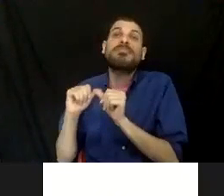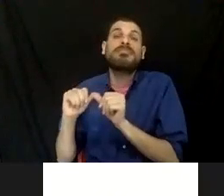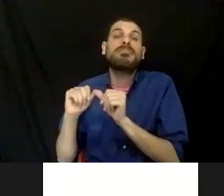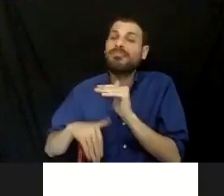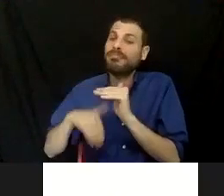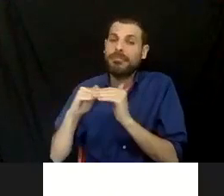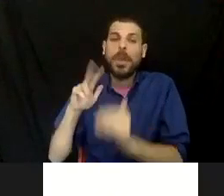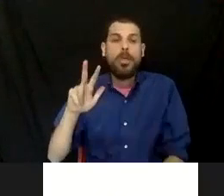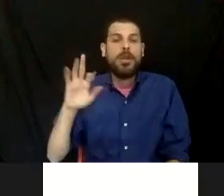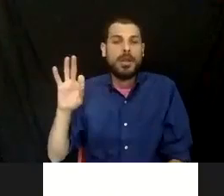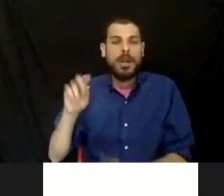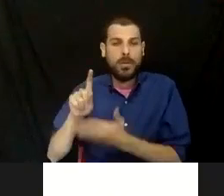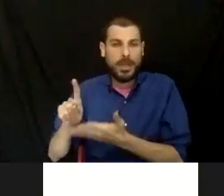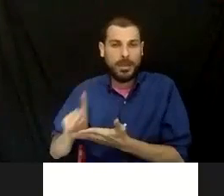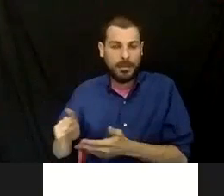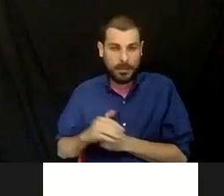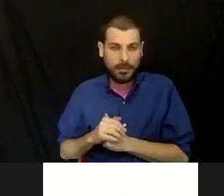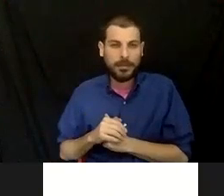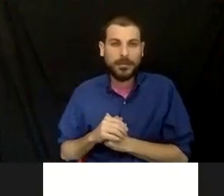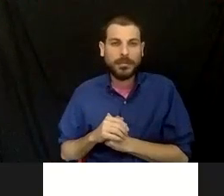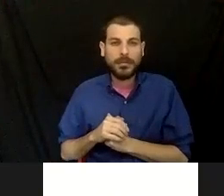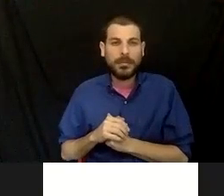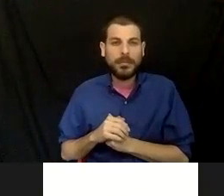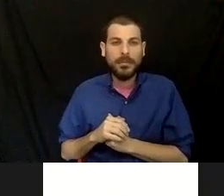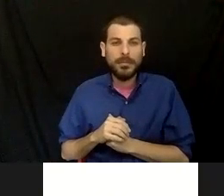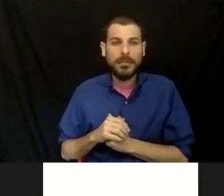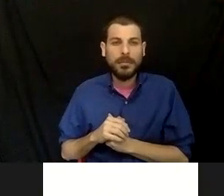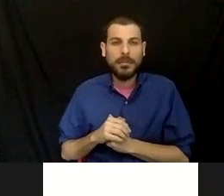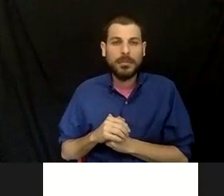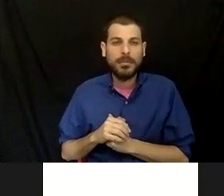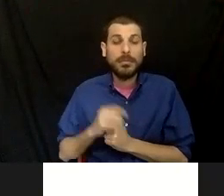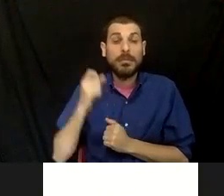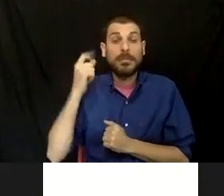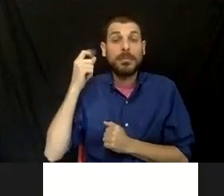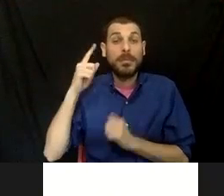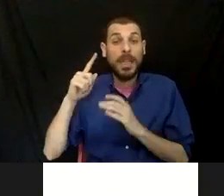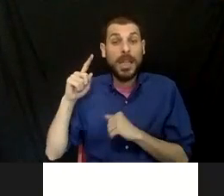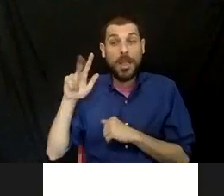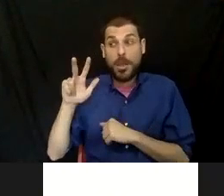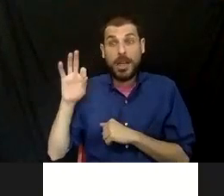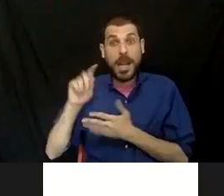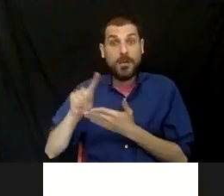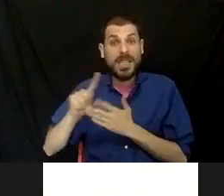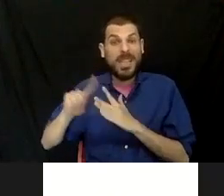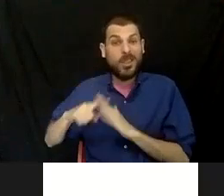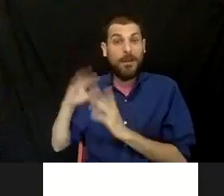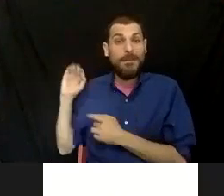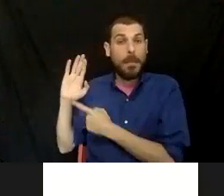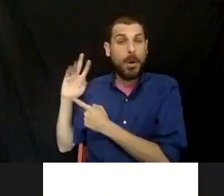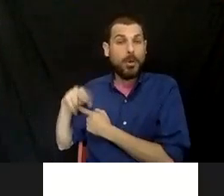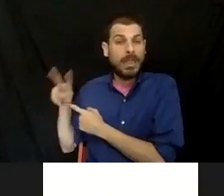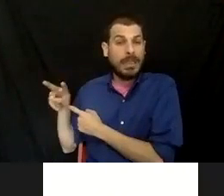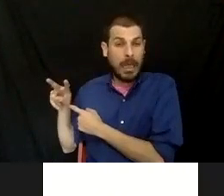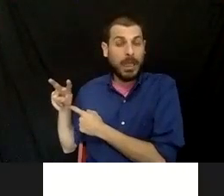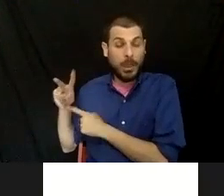the possible eligible weeks for those 39 weeks, starting in February 2nd, 2020, through the